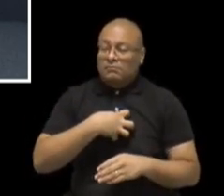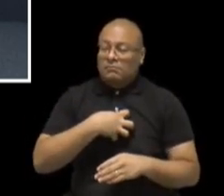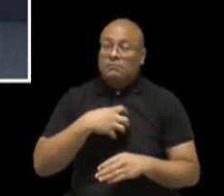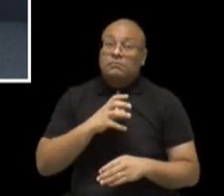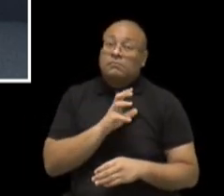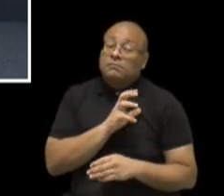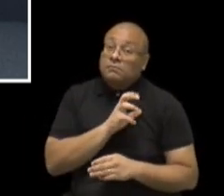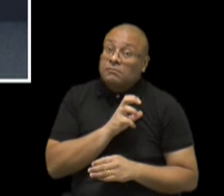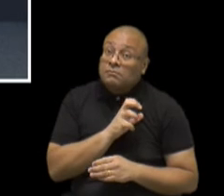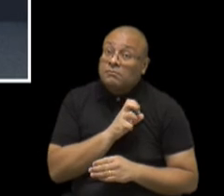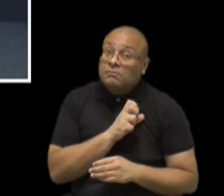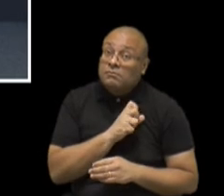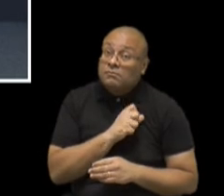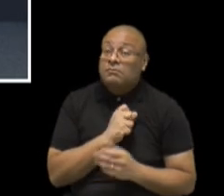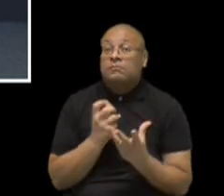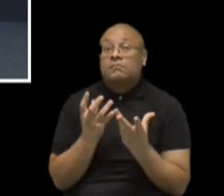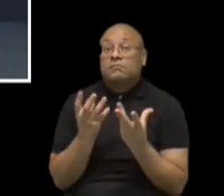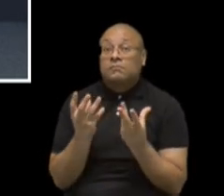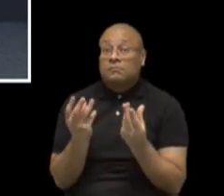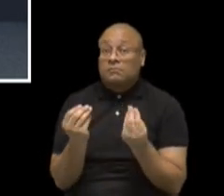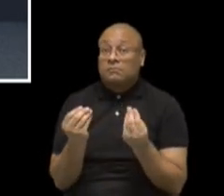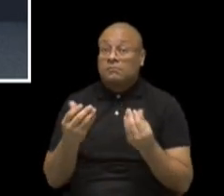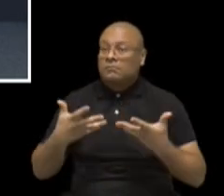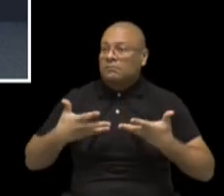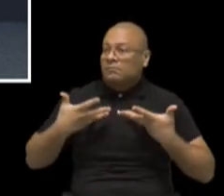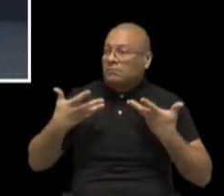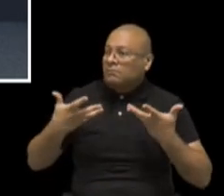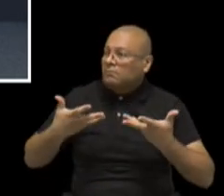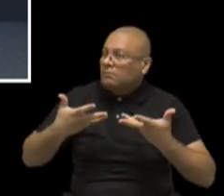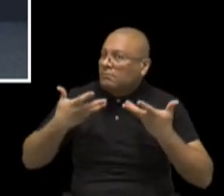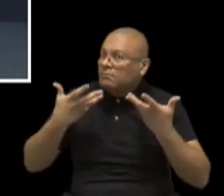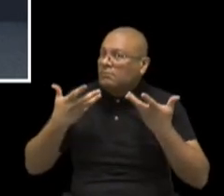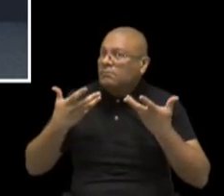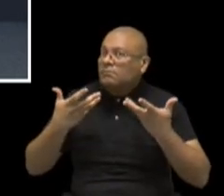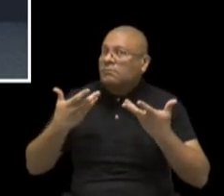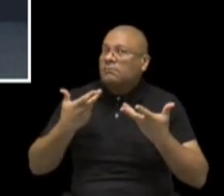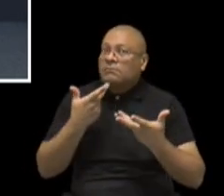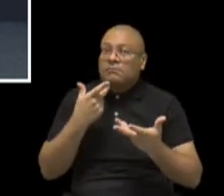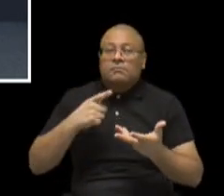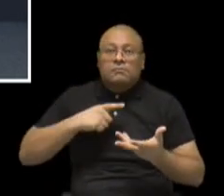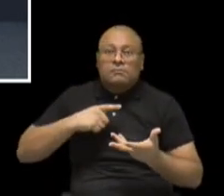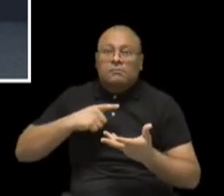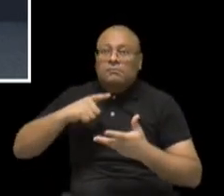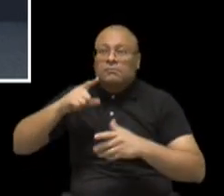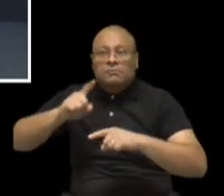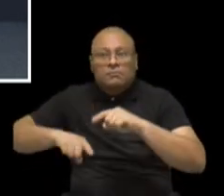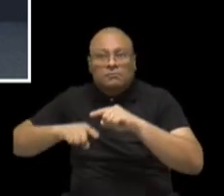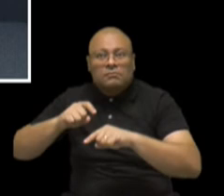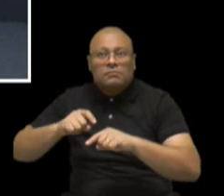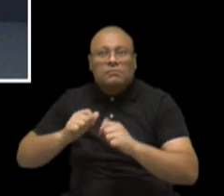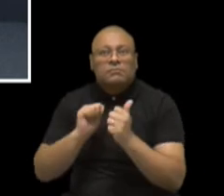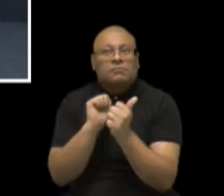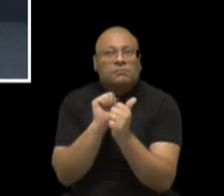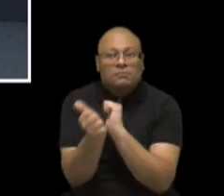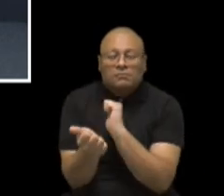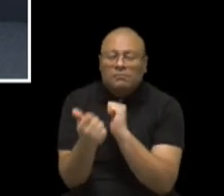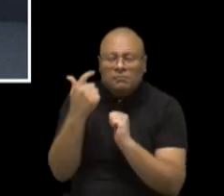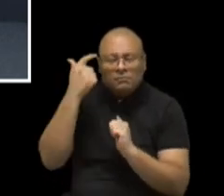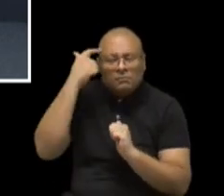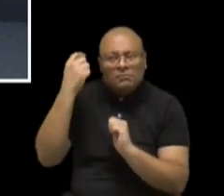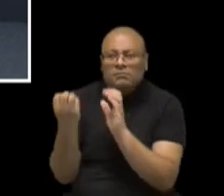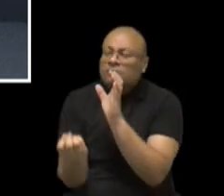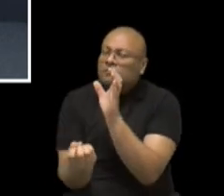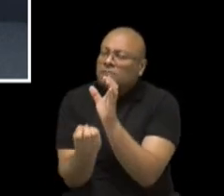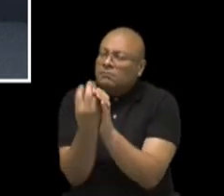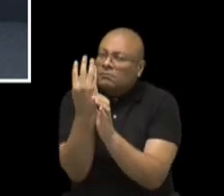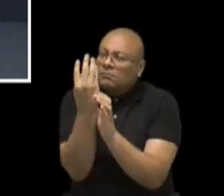it. They make hats, they make bags, they make baskets. And so I decided to create two